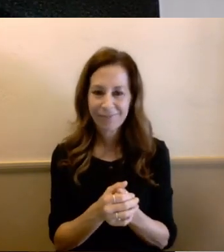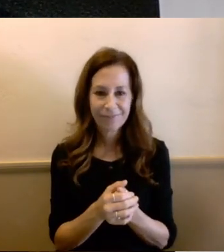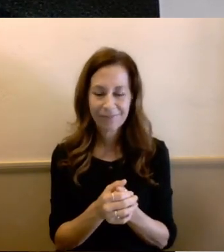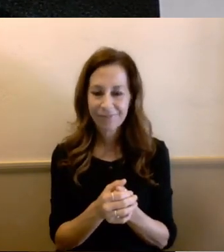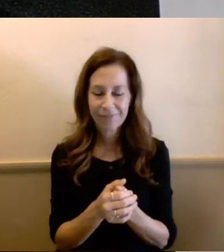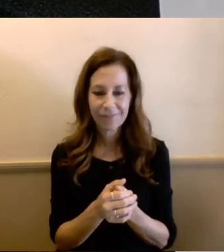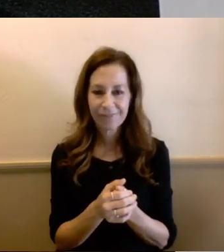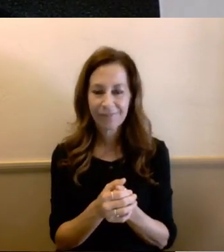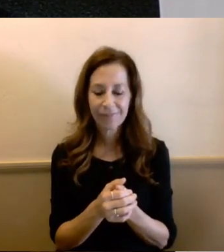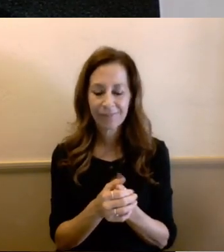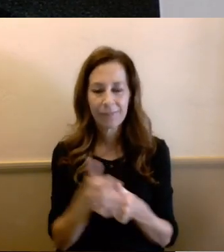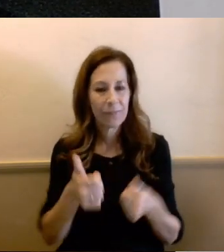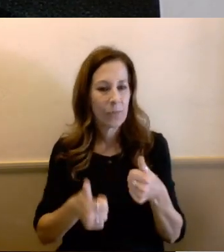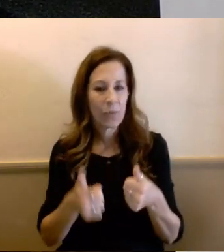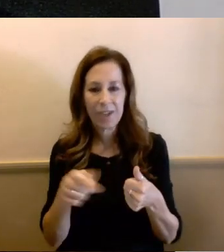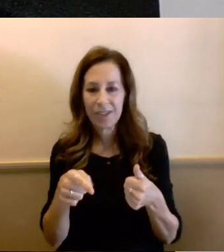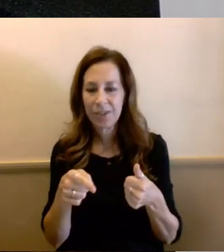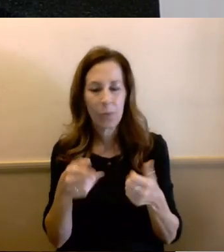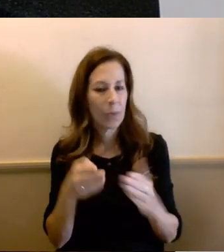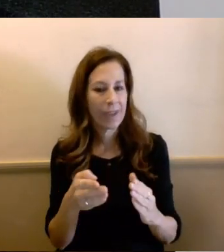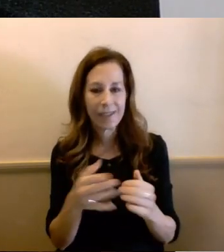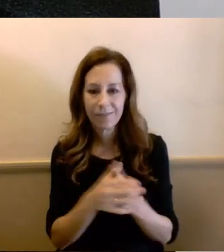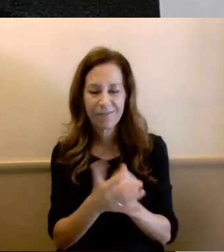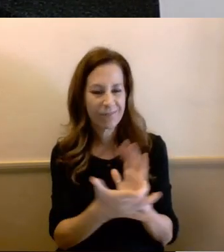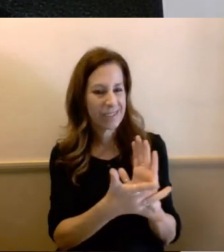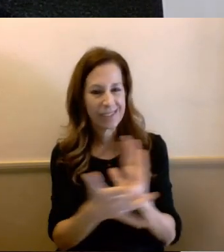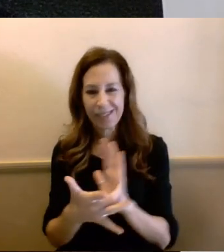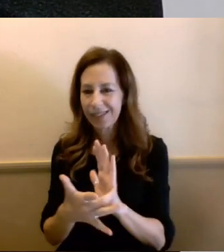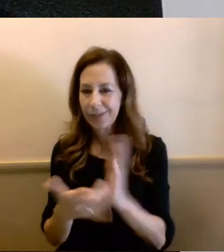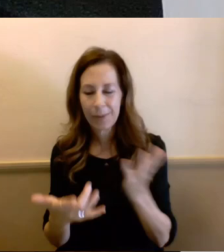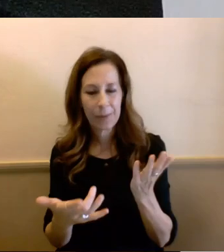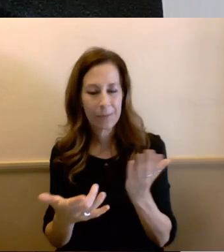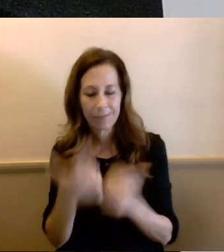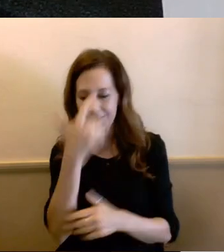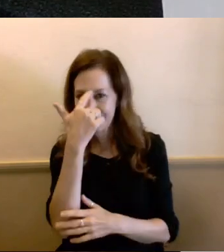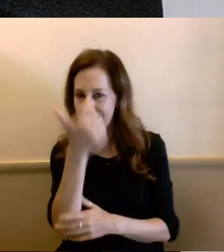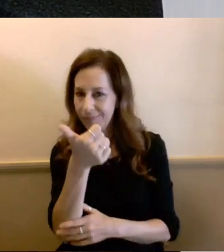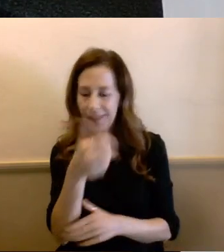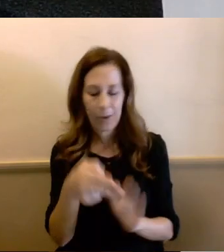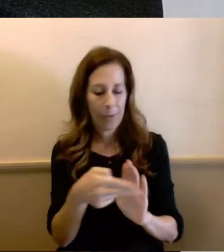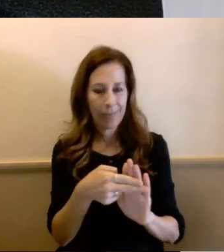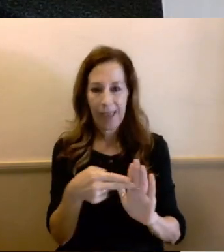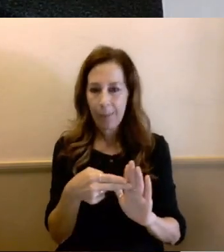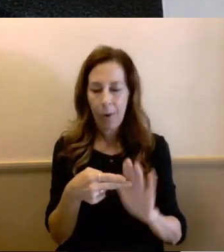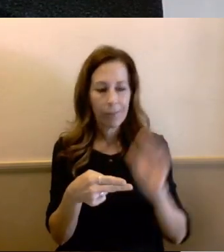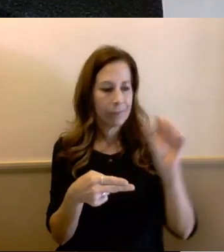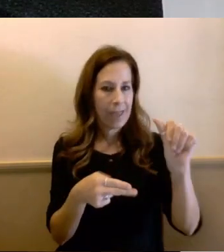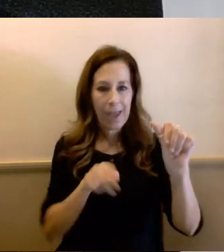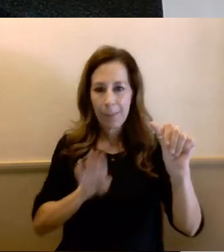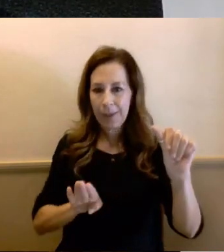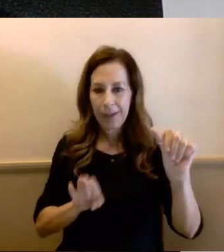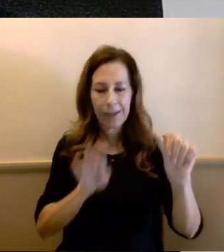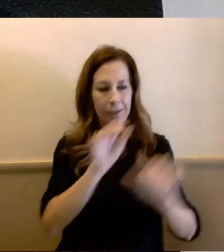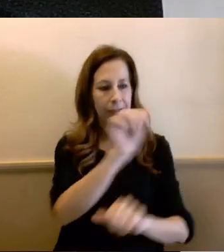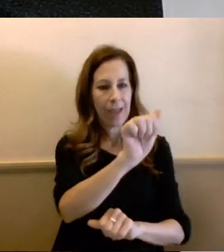matter which way you do it, right? Whichever one you label as A or B, as long as they're the legs, it doesn't matter